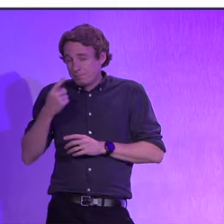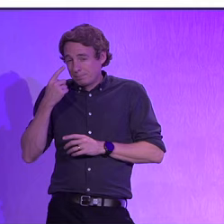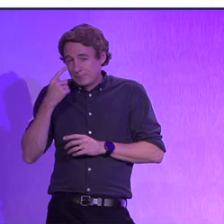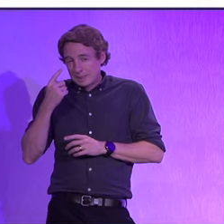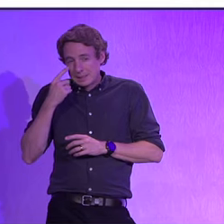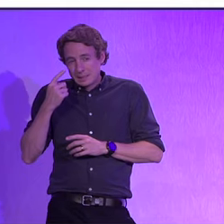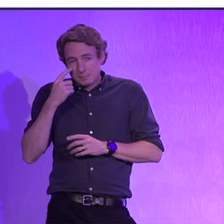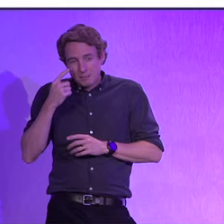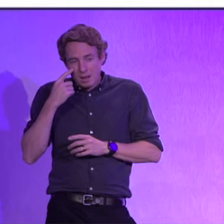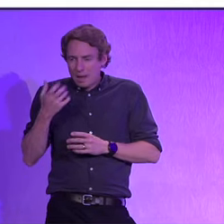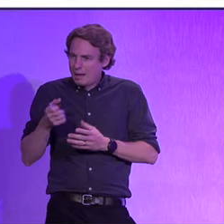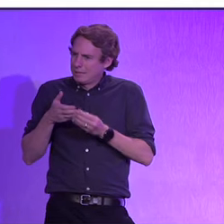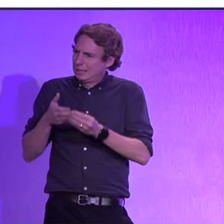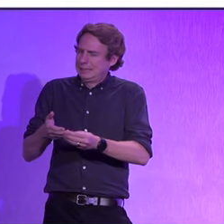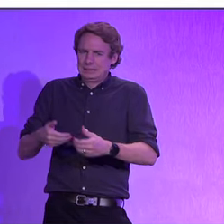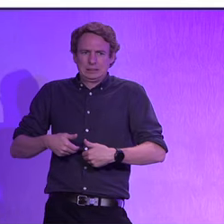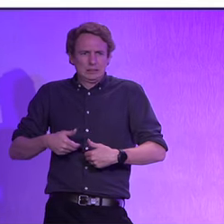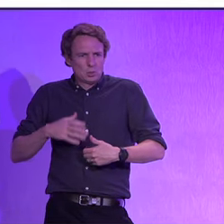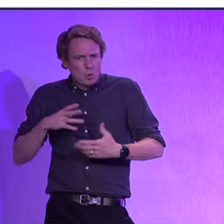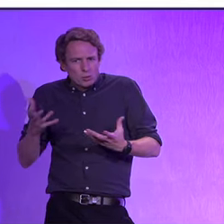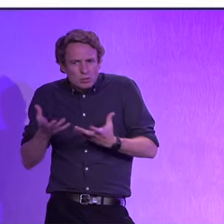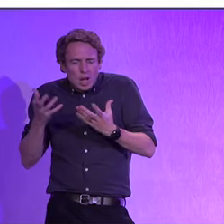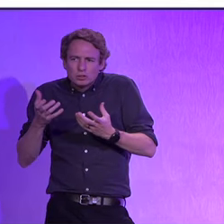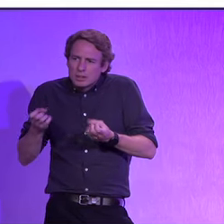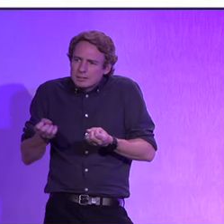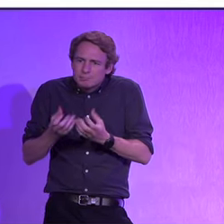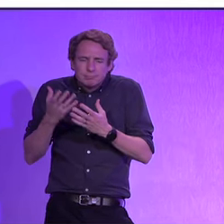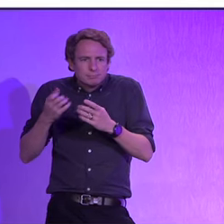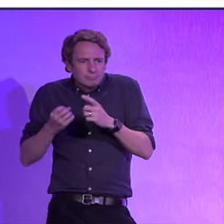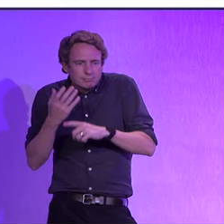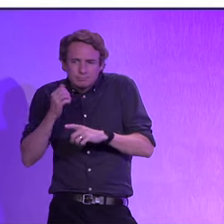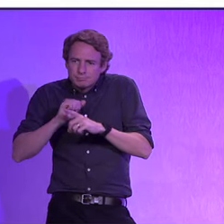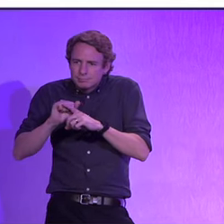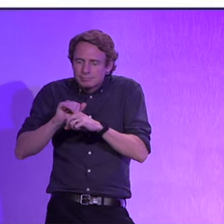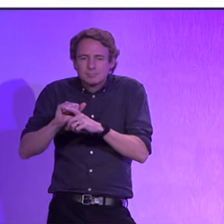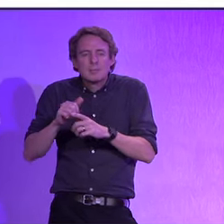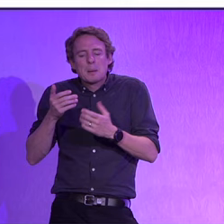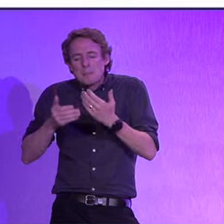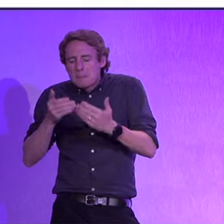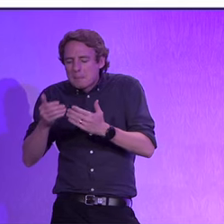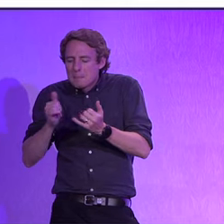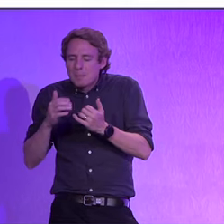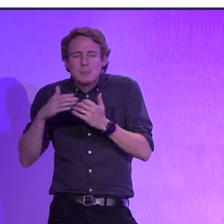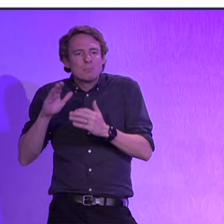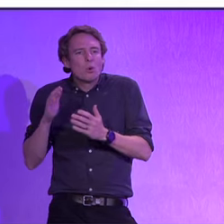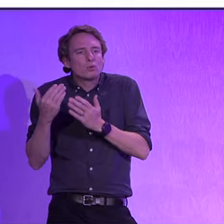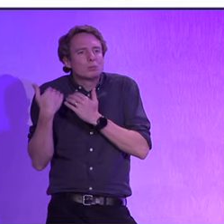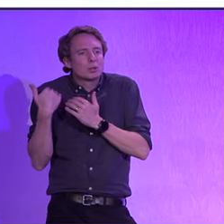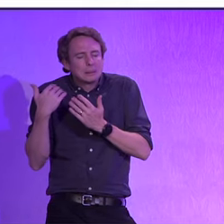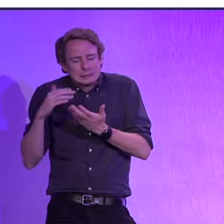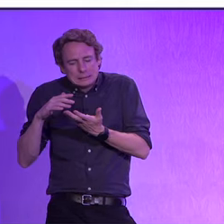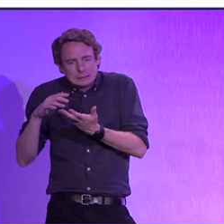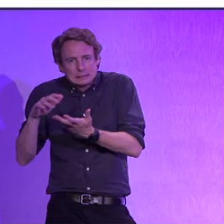Espy amongst thine band those burgeoning with leadership's promise. Nurture and encourage them. In time, they may shoulder